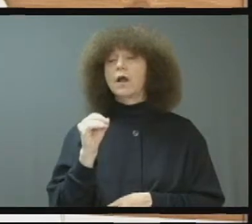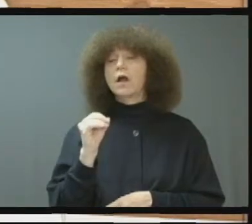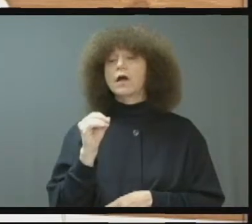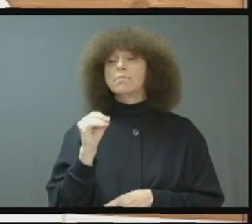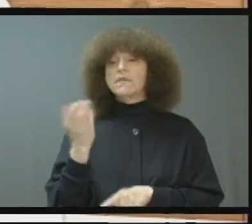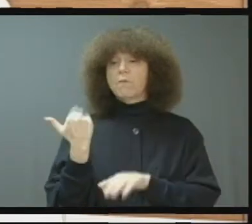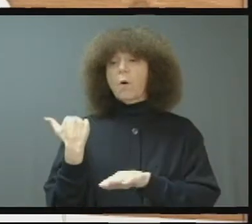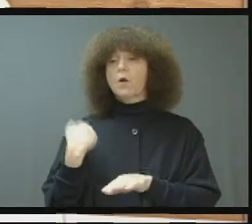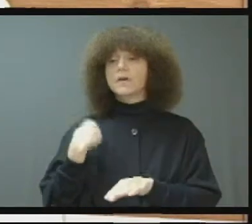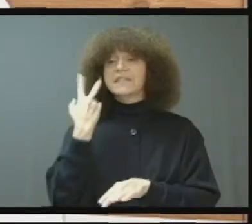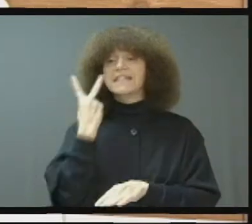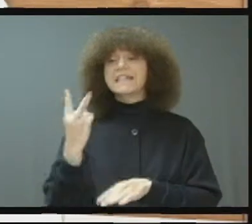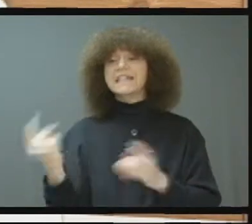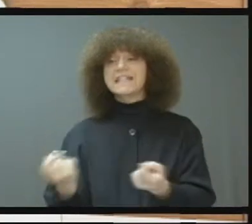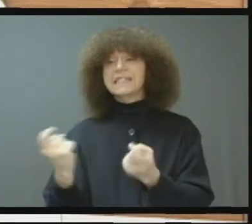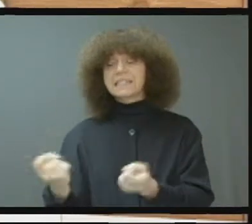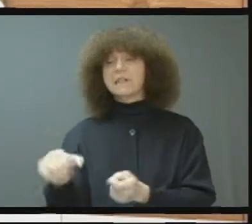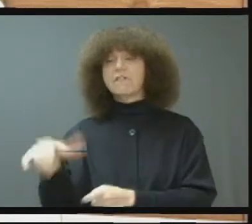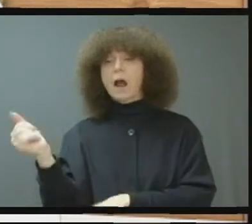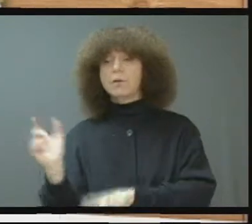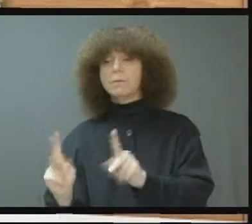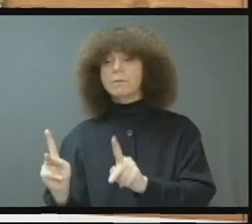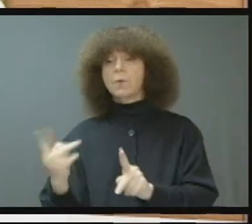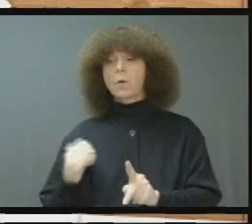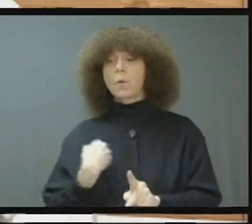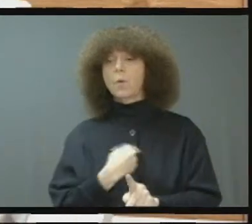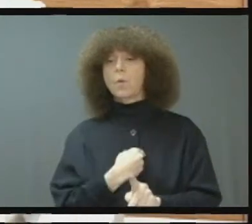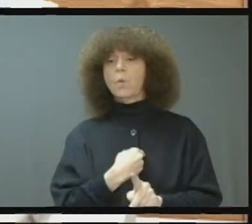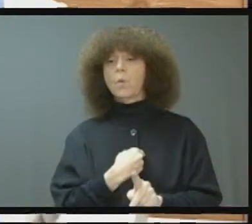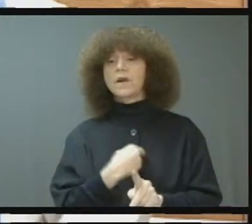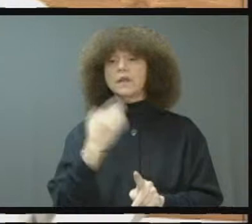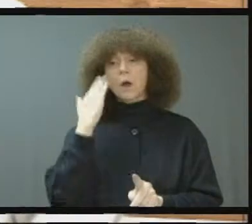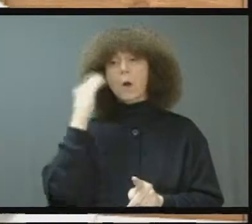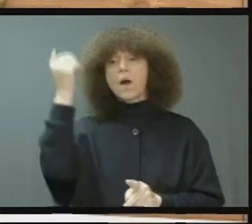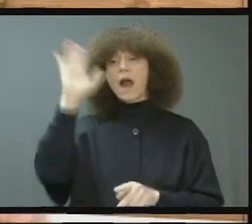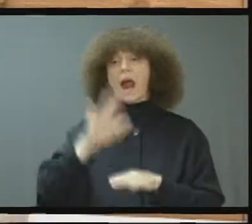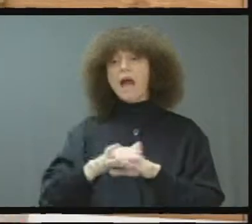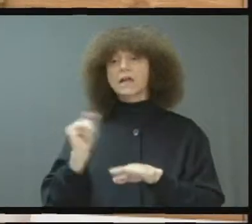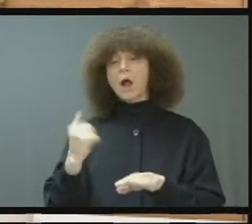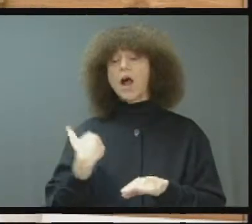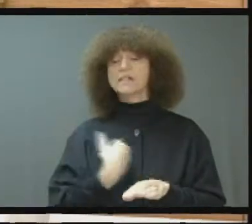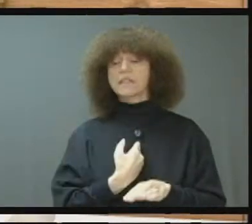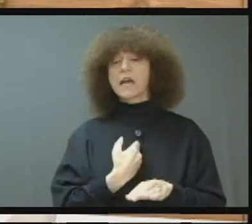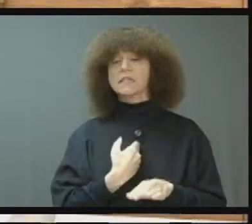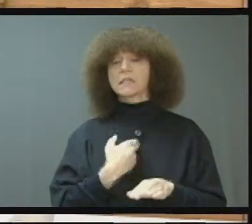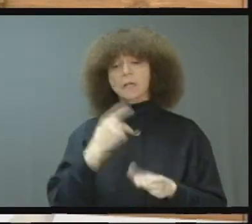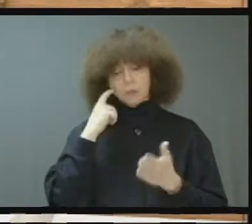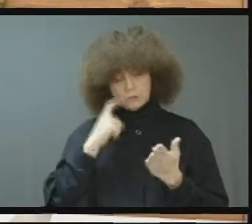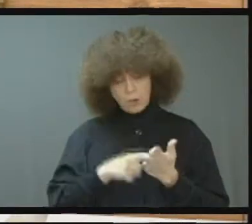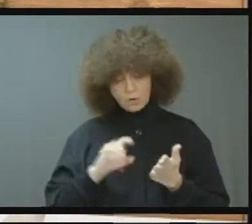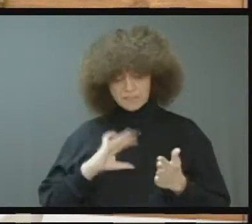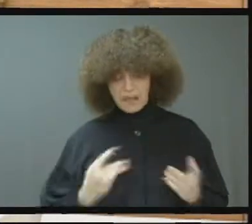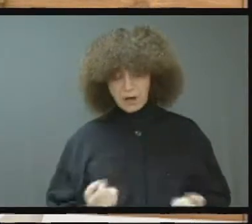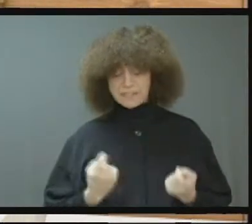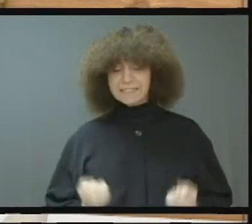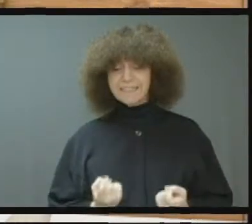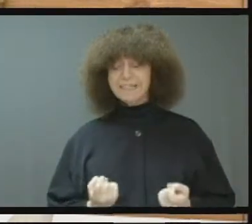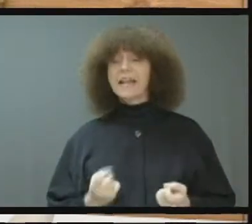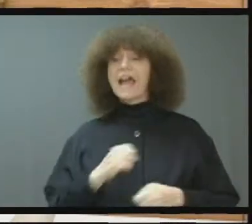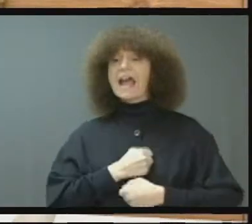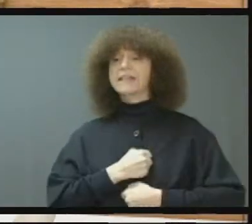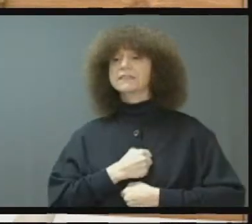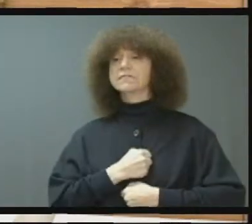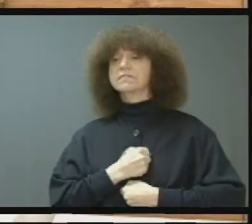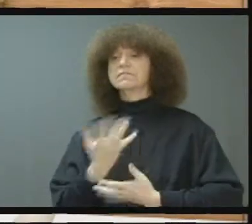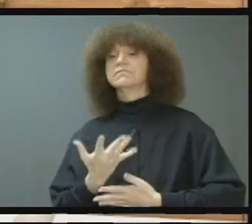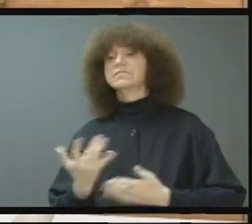lives and to confess our own sins. It's very easy to point out the sins that other people commit and to